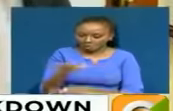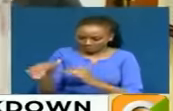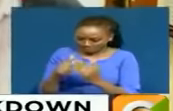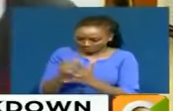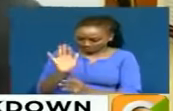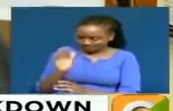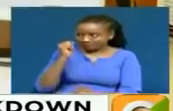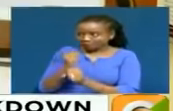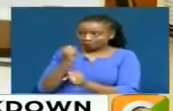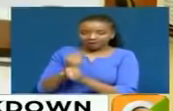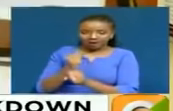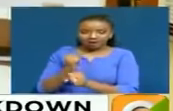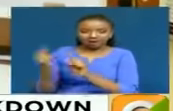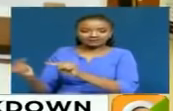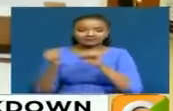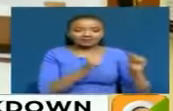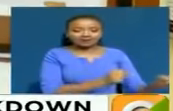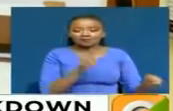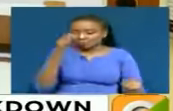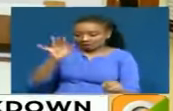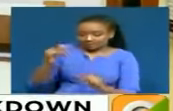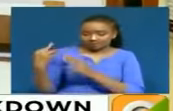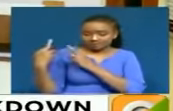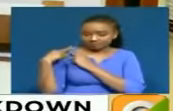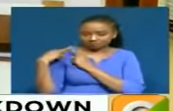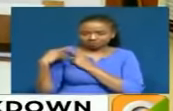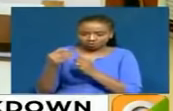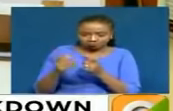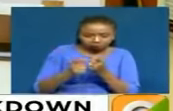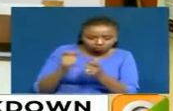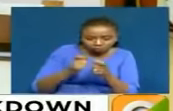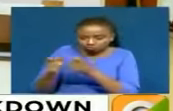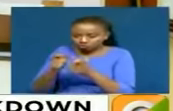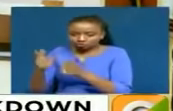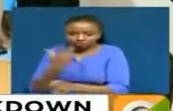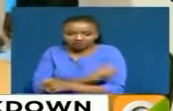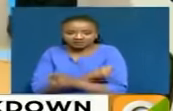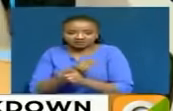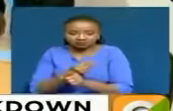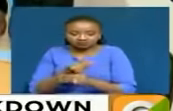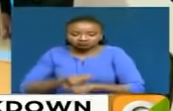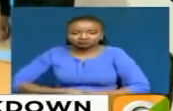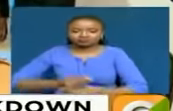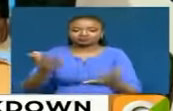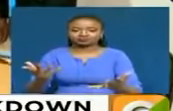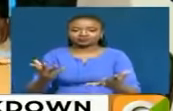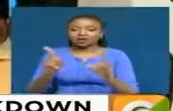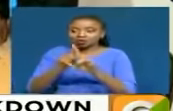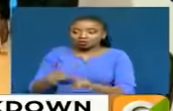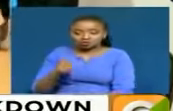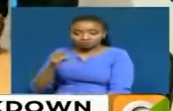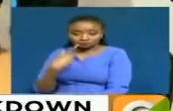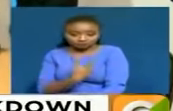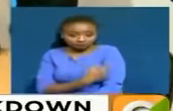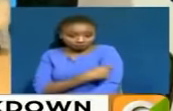personnel who have been involved in the handling of COVID-19 vaccines allocated to the hospital in the last 1 month. The hospital